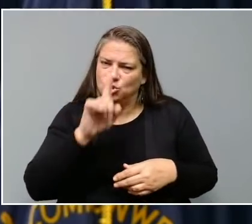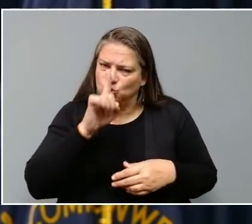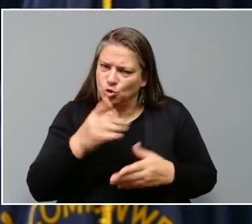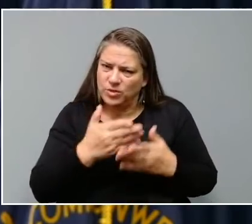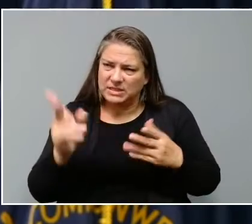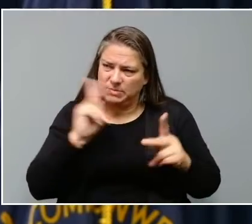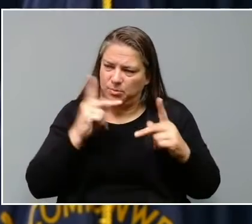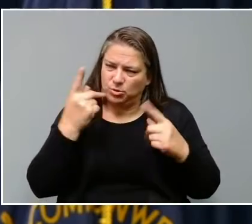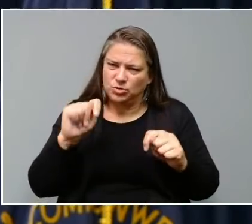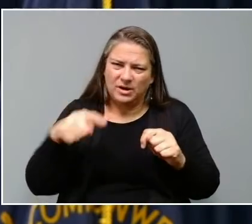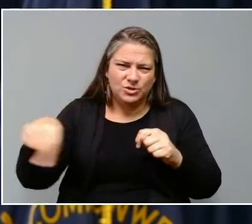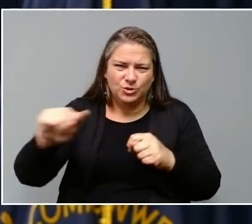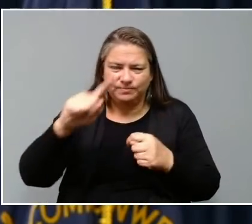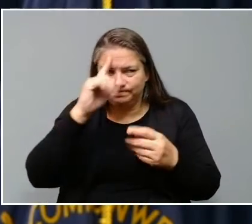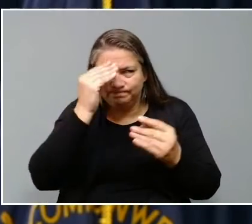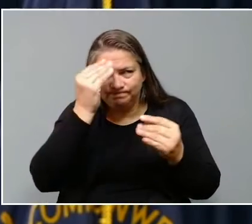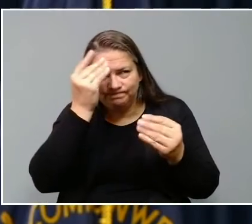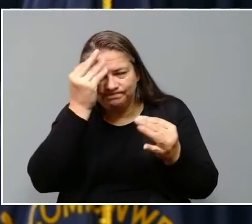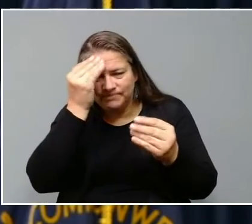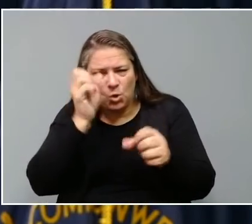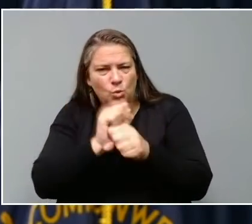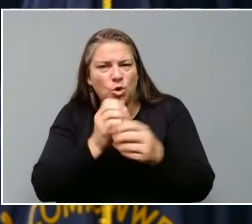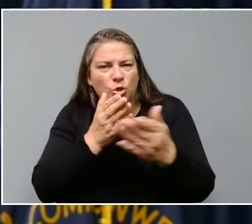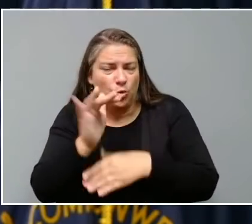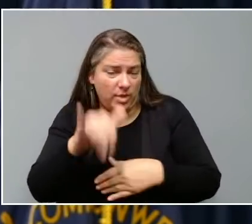through in good faith.